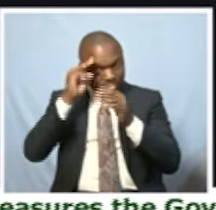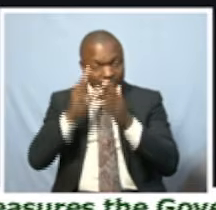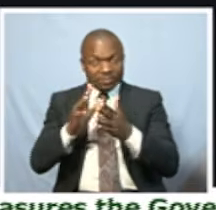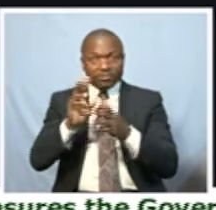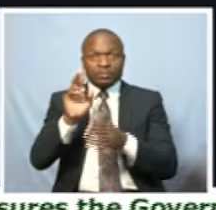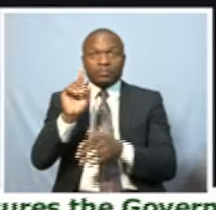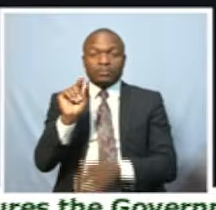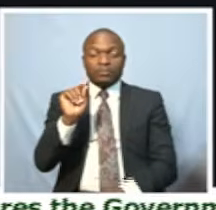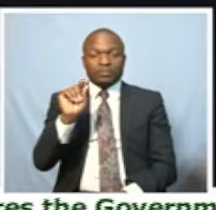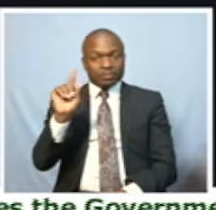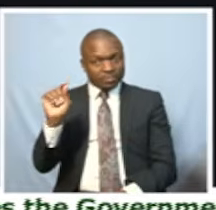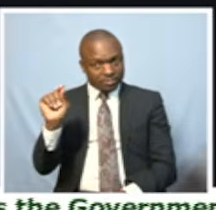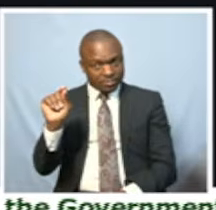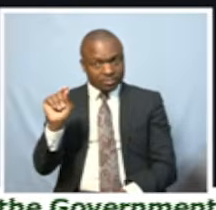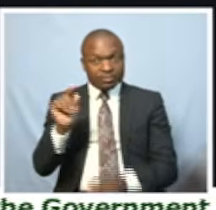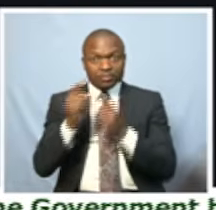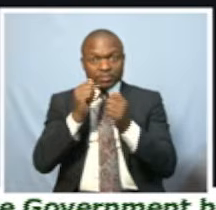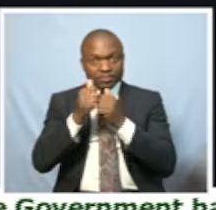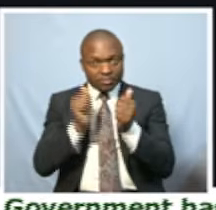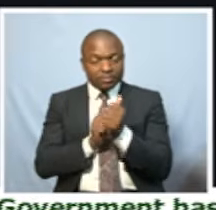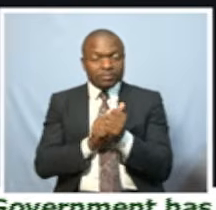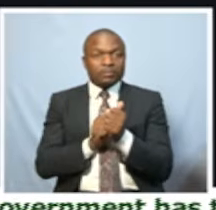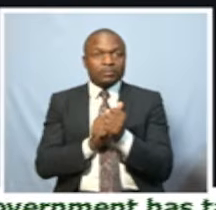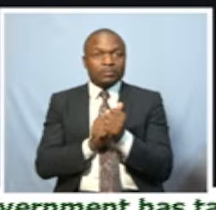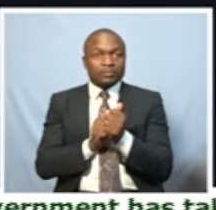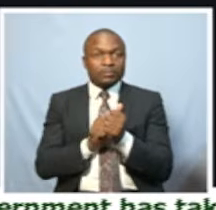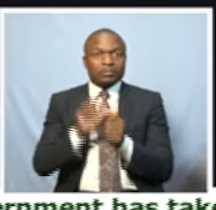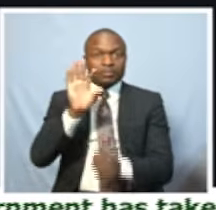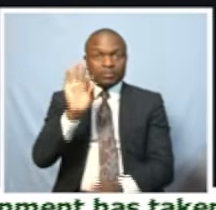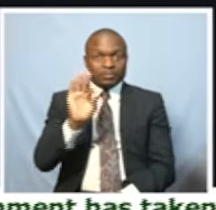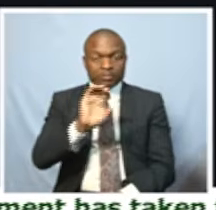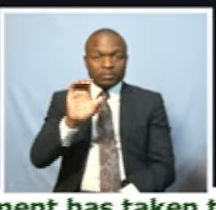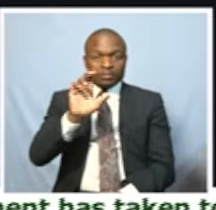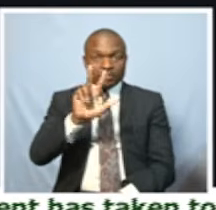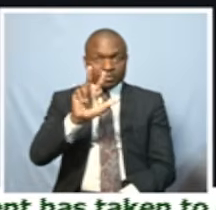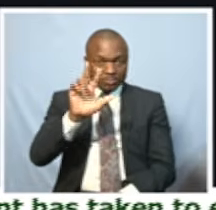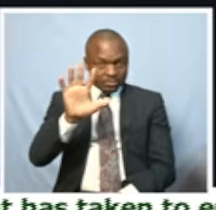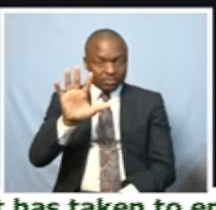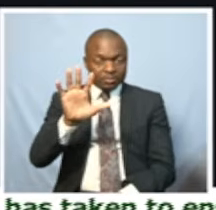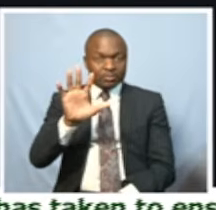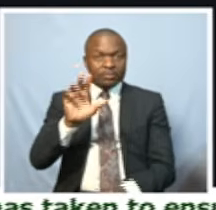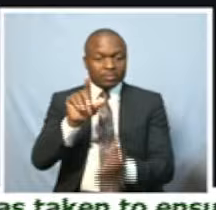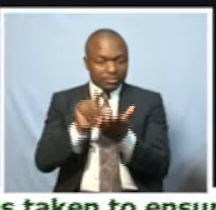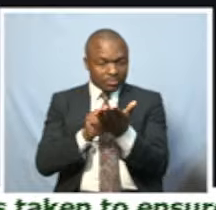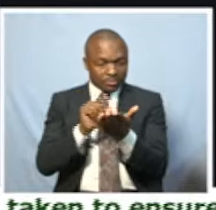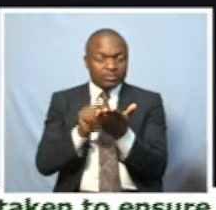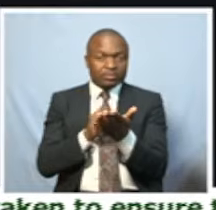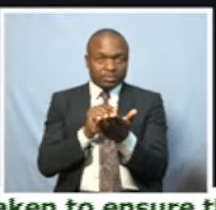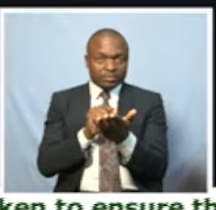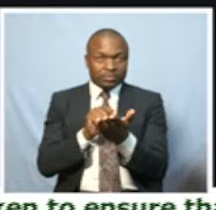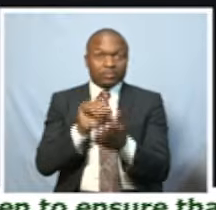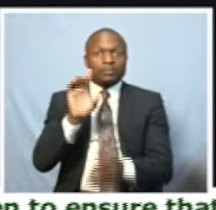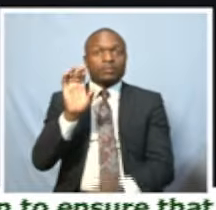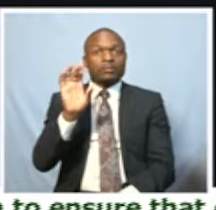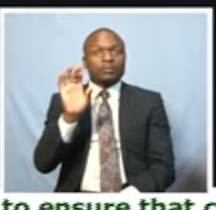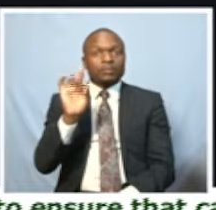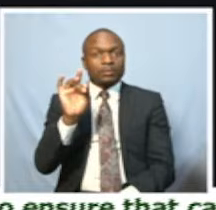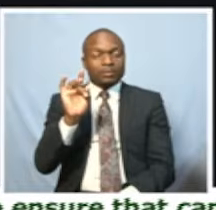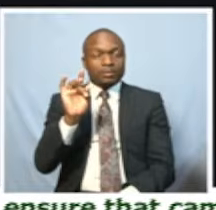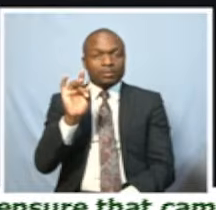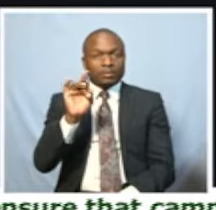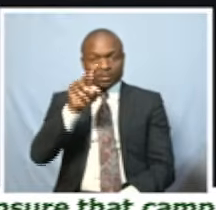for 2020 when he talked about the 935 chickens and 18